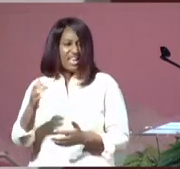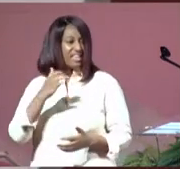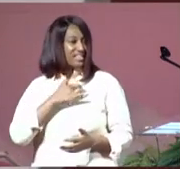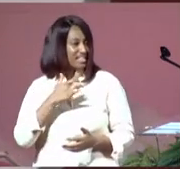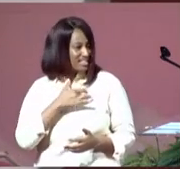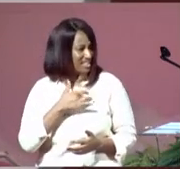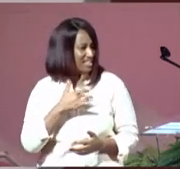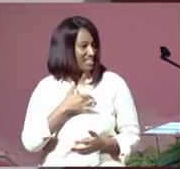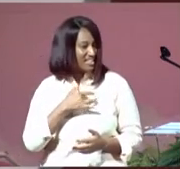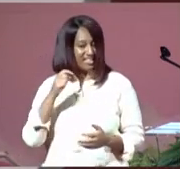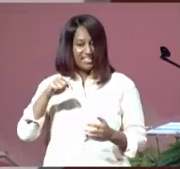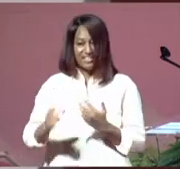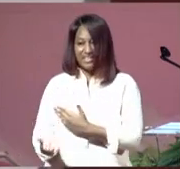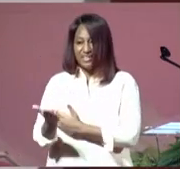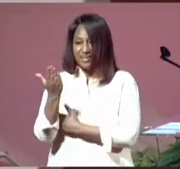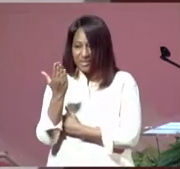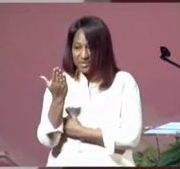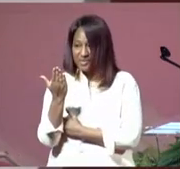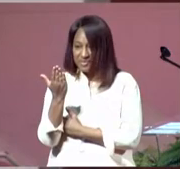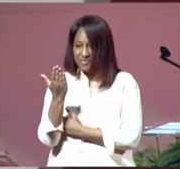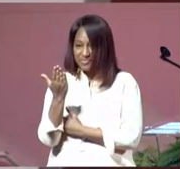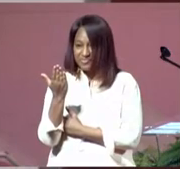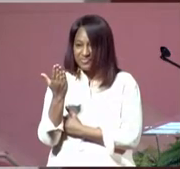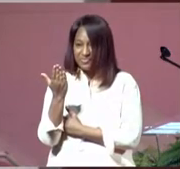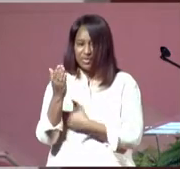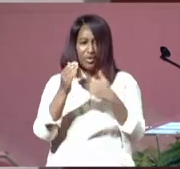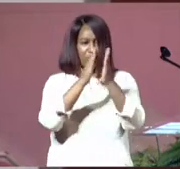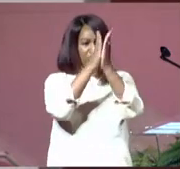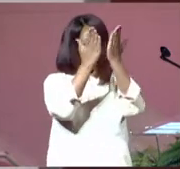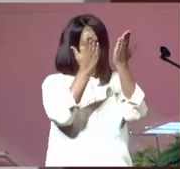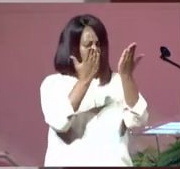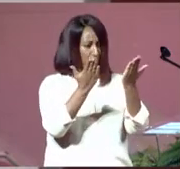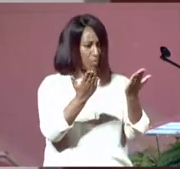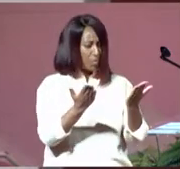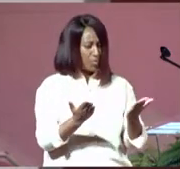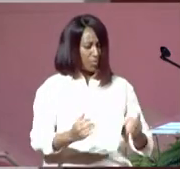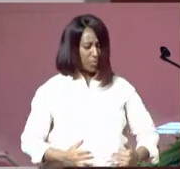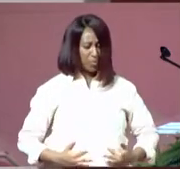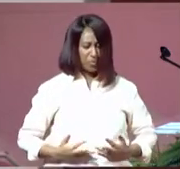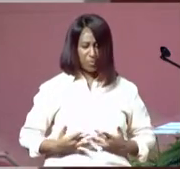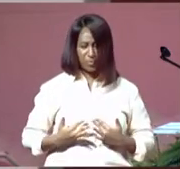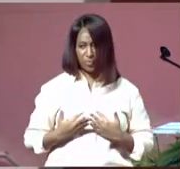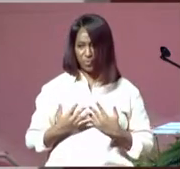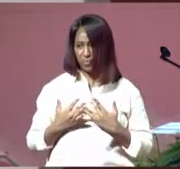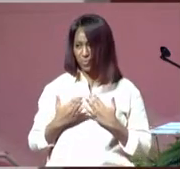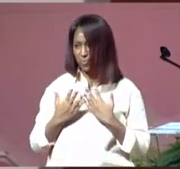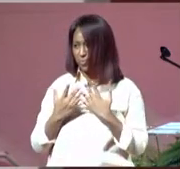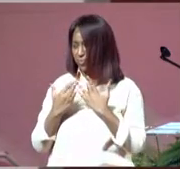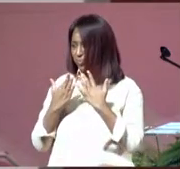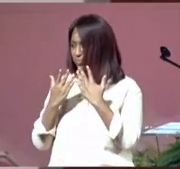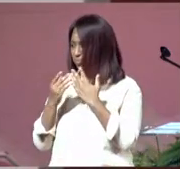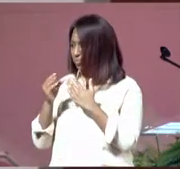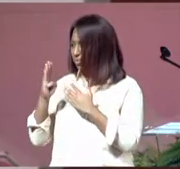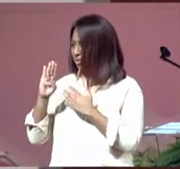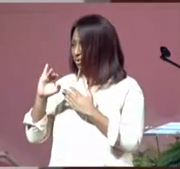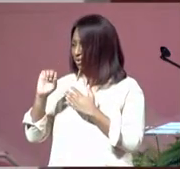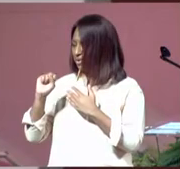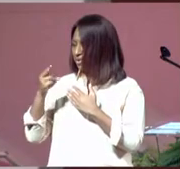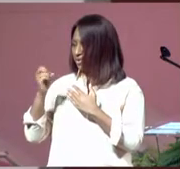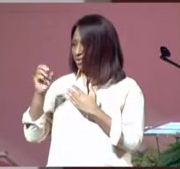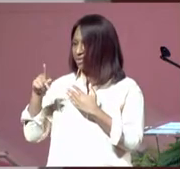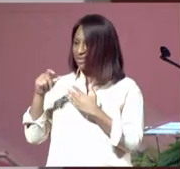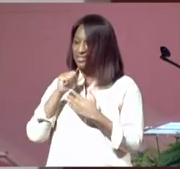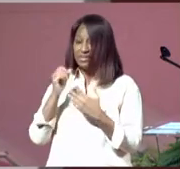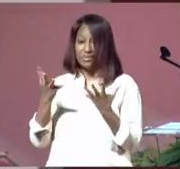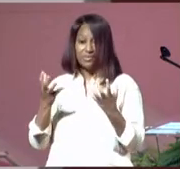this morning with your amazing word that you have already poured into Bishop this morning, oh God. God, we don't want to leave here the same,